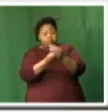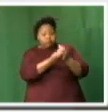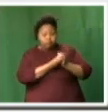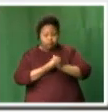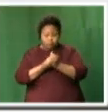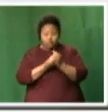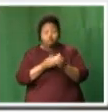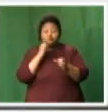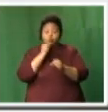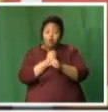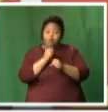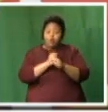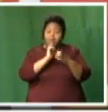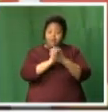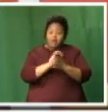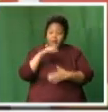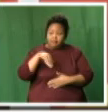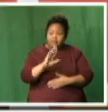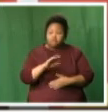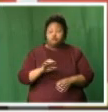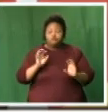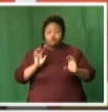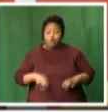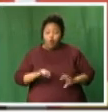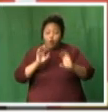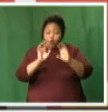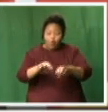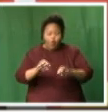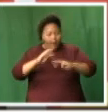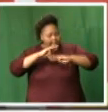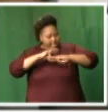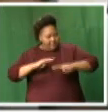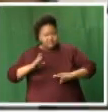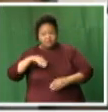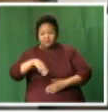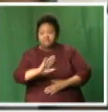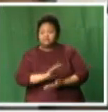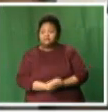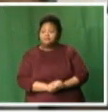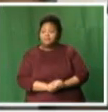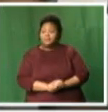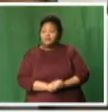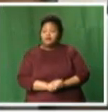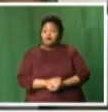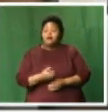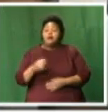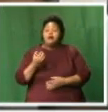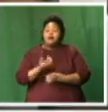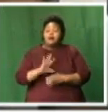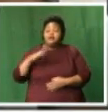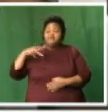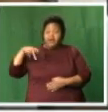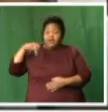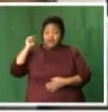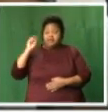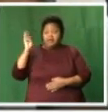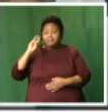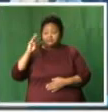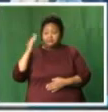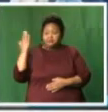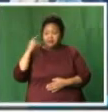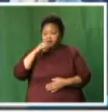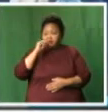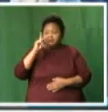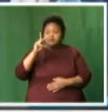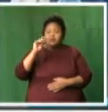eveni le-Democratic Republic of Congo. Lohola letinkhulumo ngolobeka ngumengameli waseKenya Uhuru